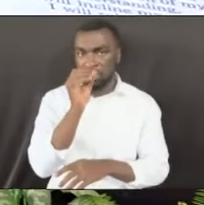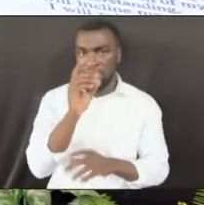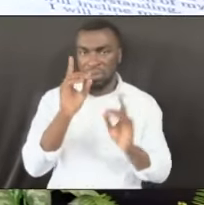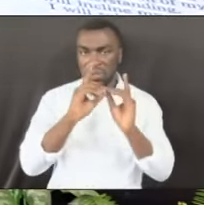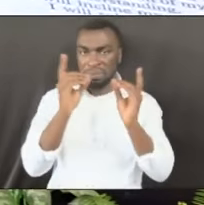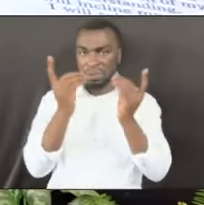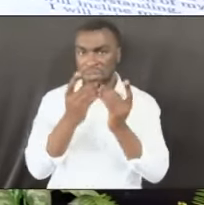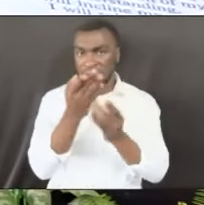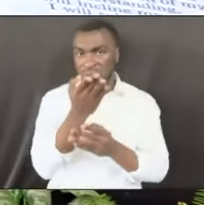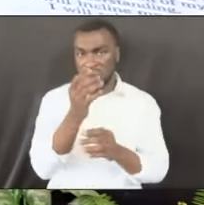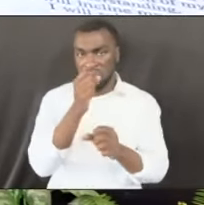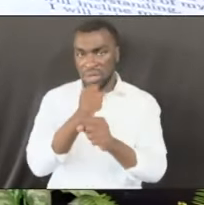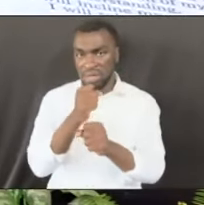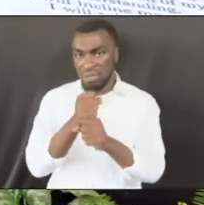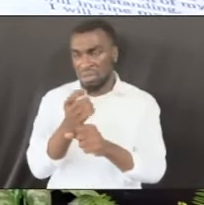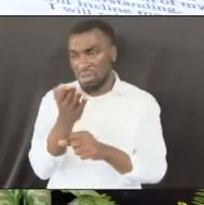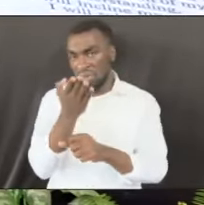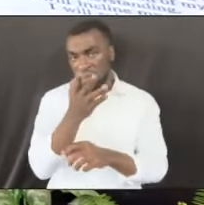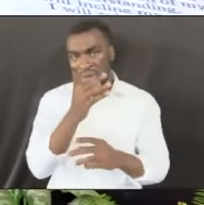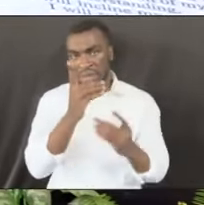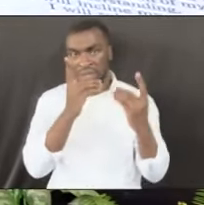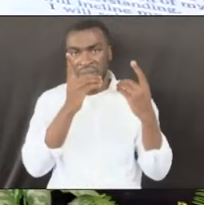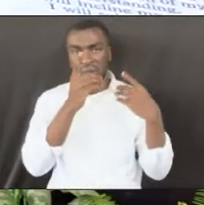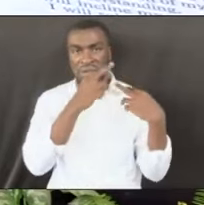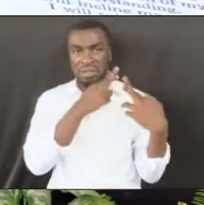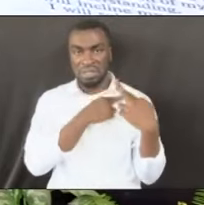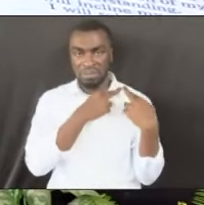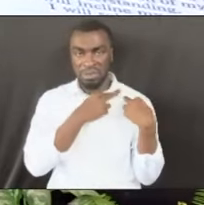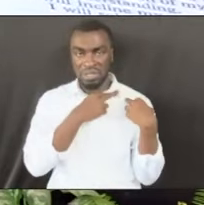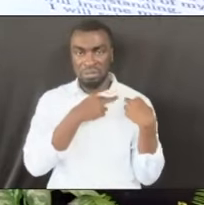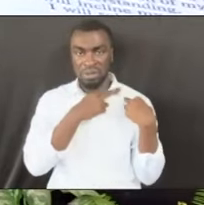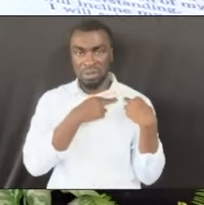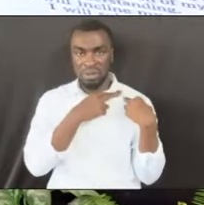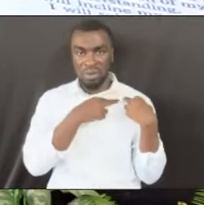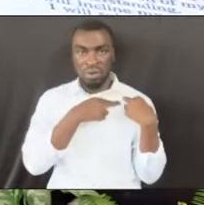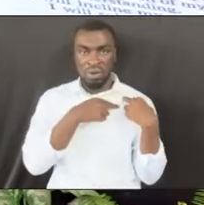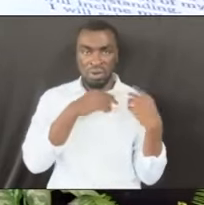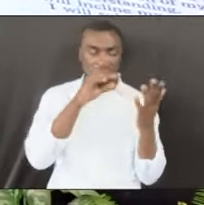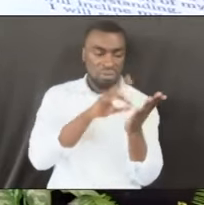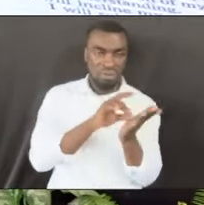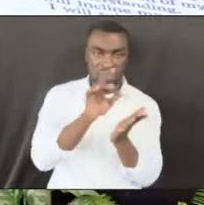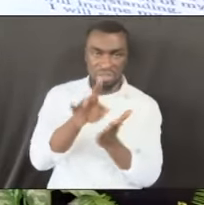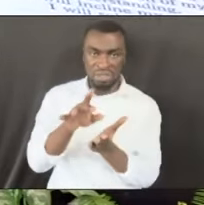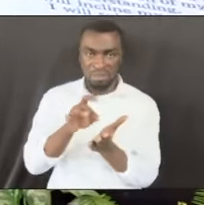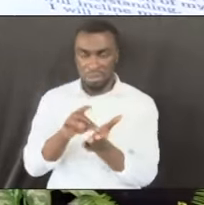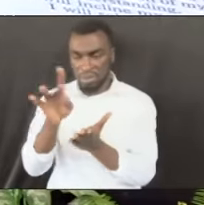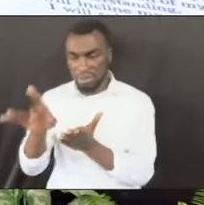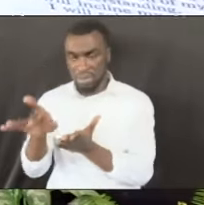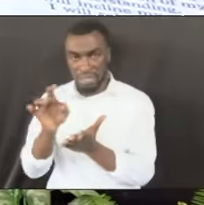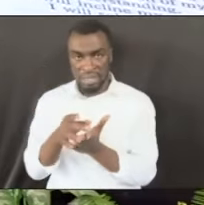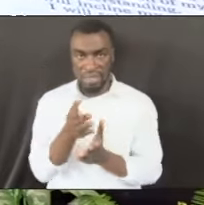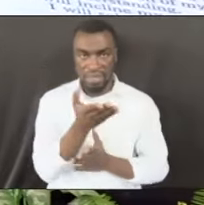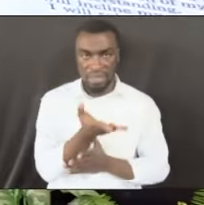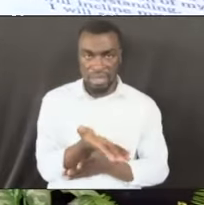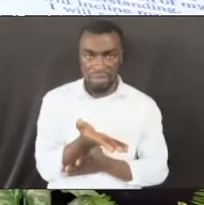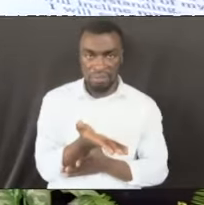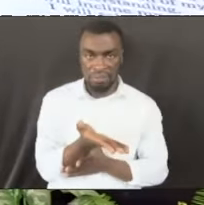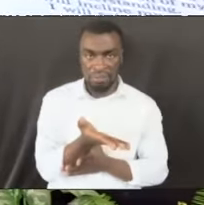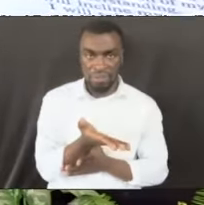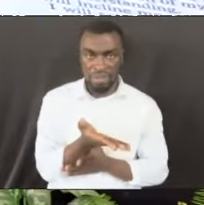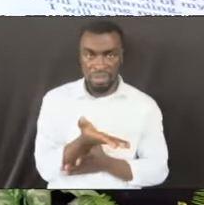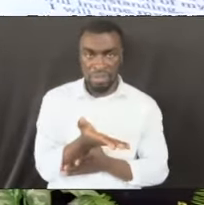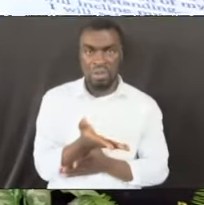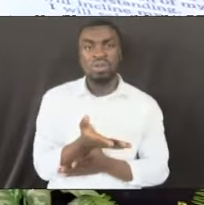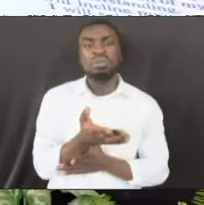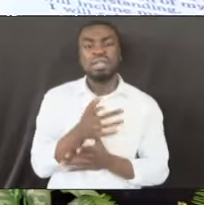be responsible for bringing retrenchment there. In a department, the whole country, just because you are